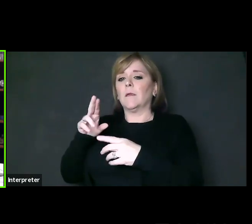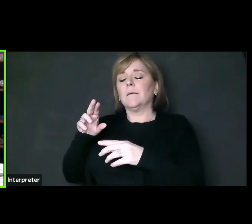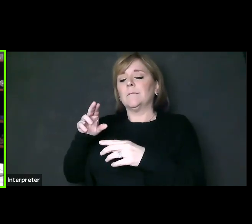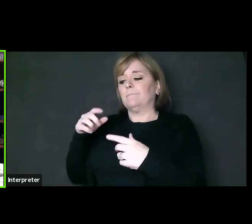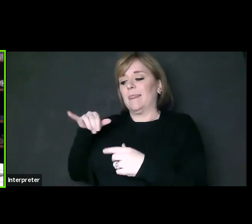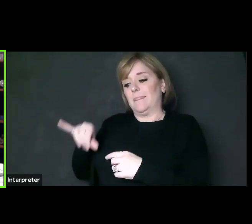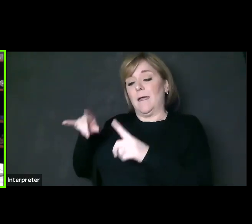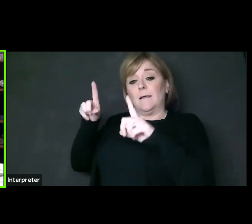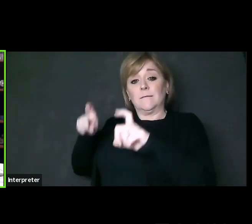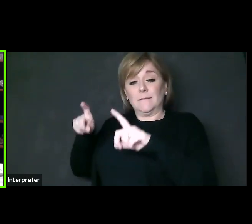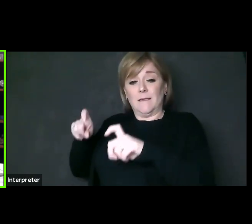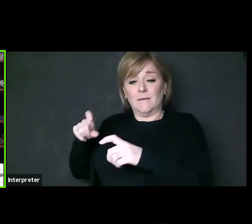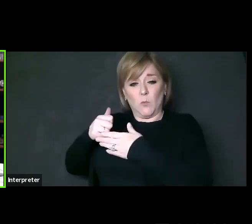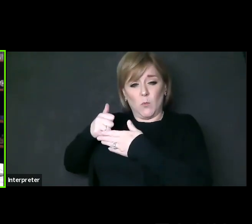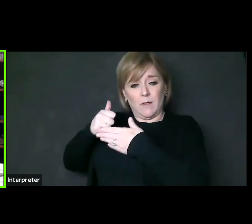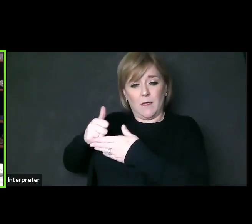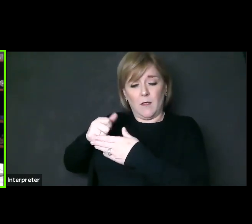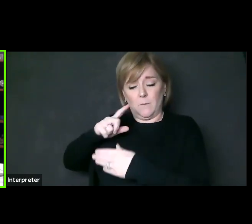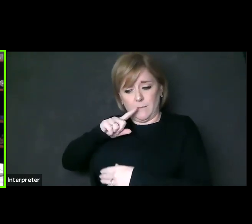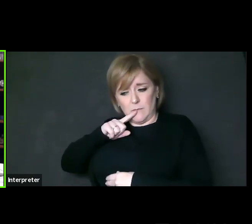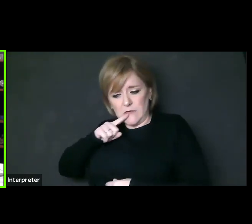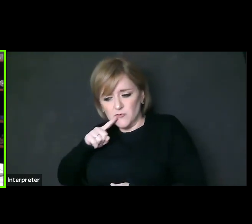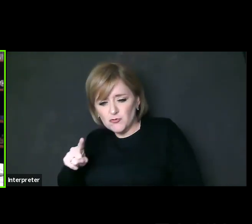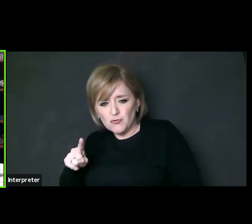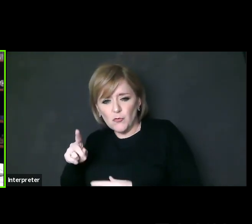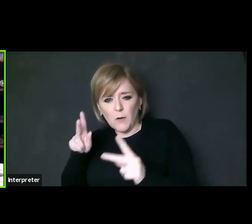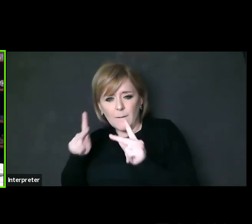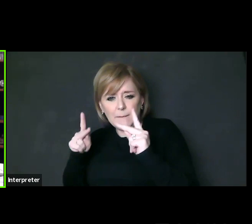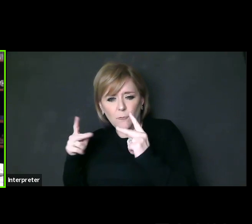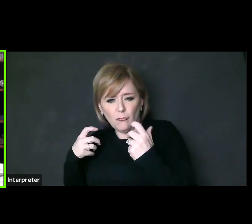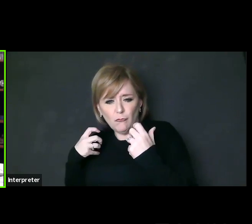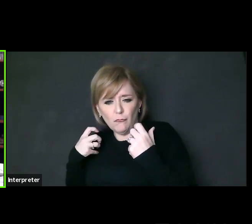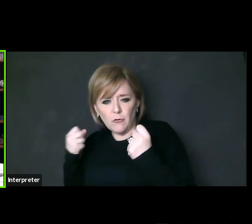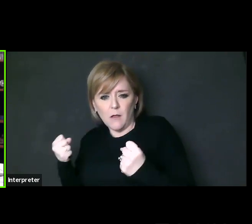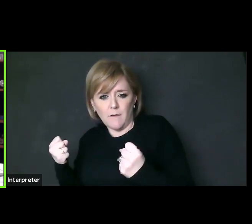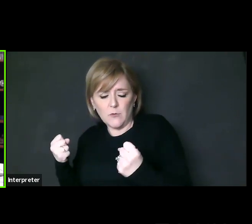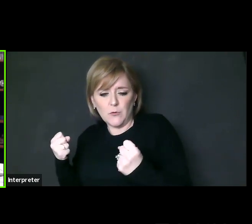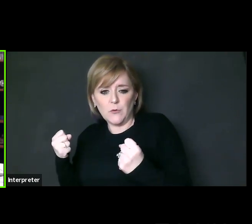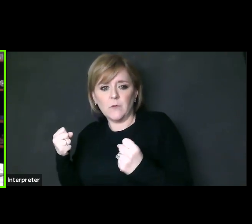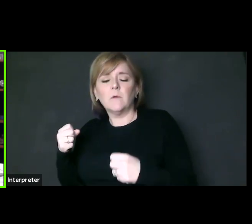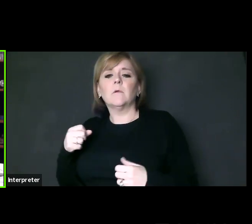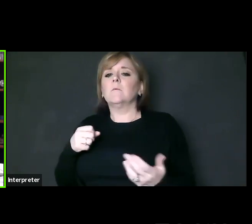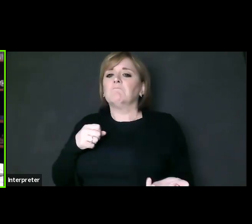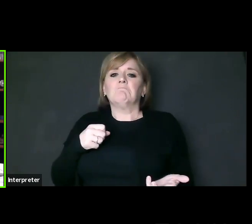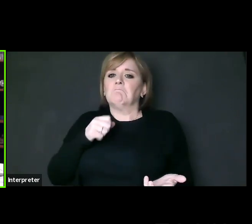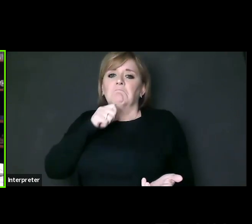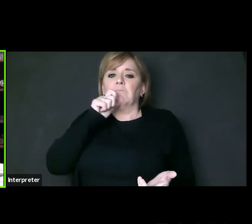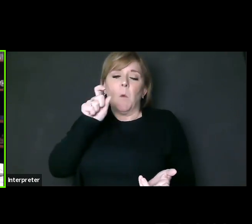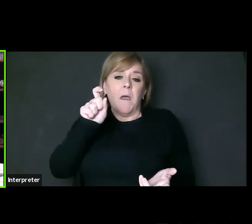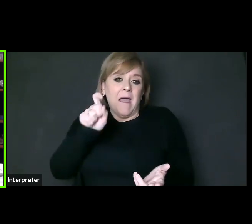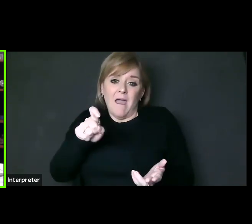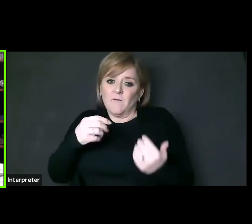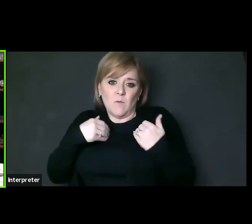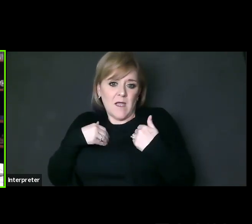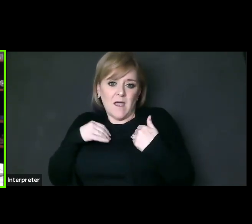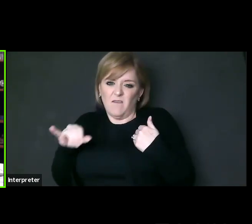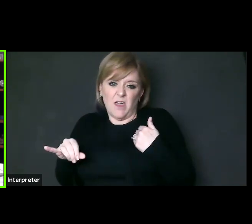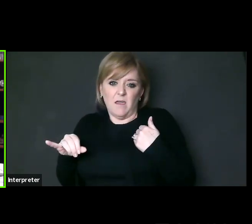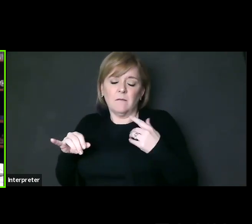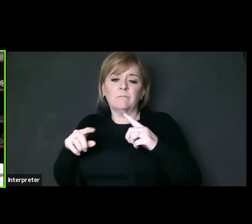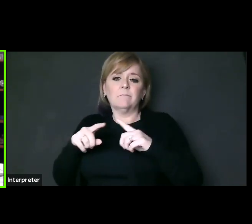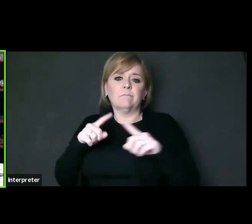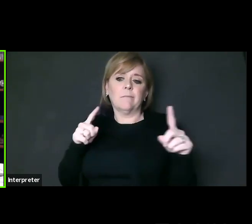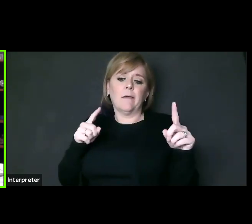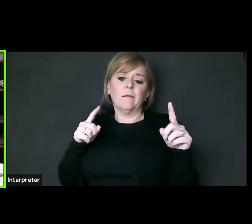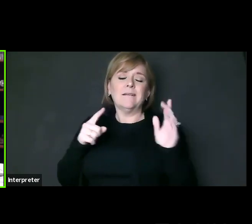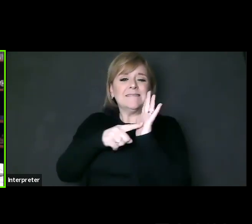test to make sure people are recovered from the virus. Now, we don't have to have this test, but sometimes we need this test